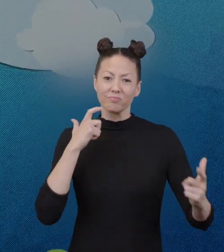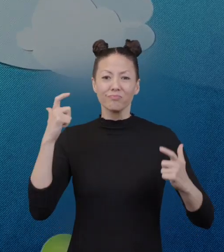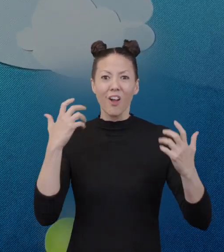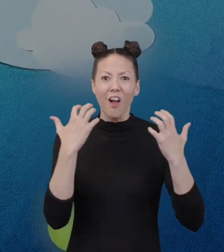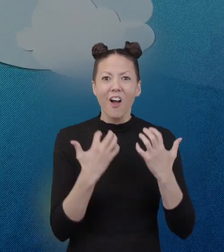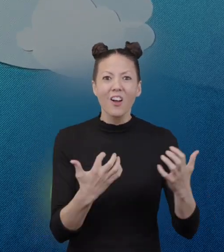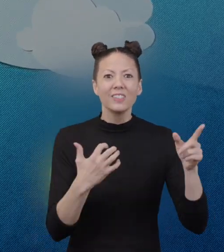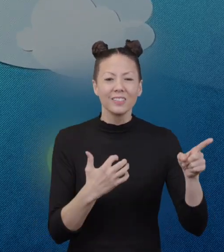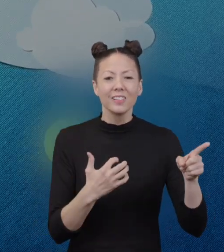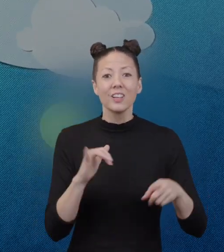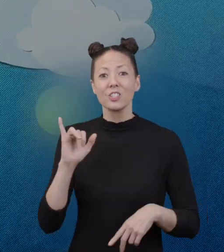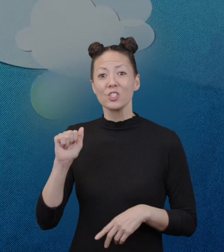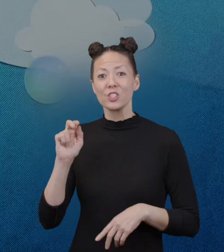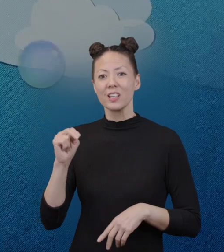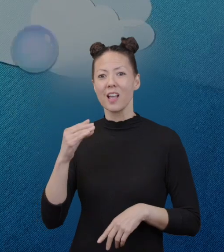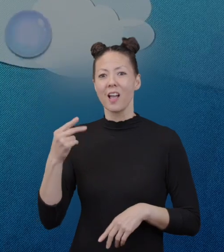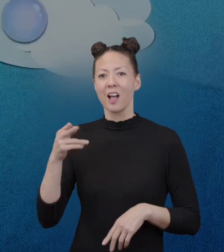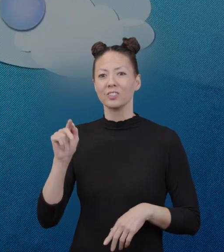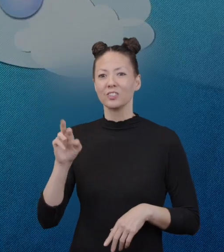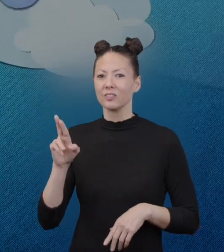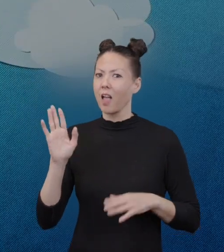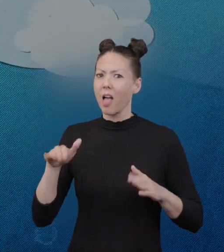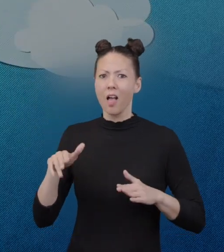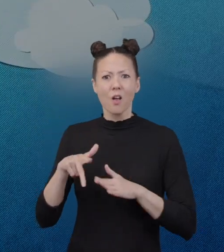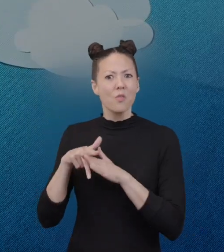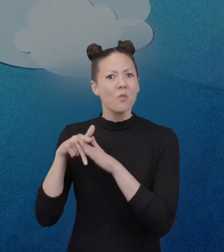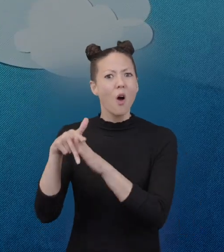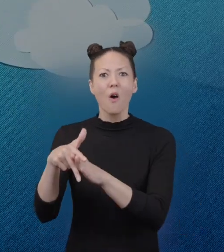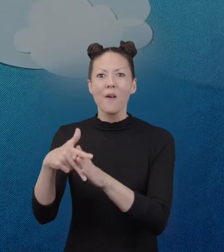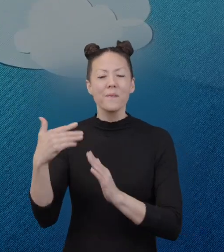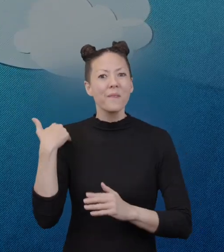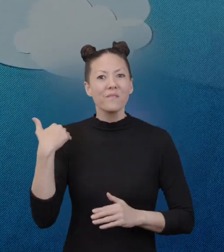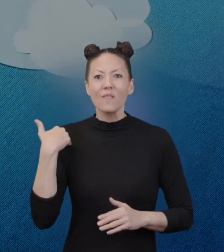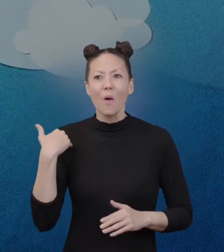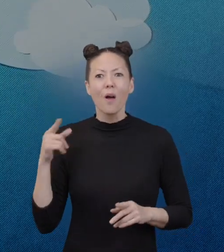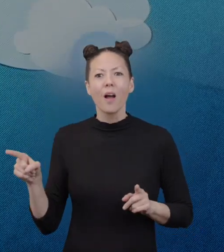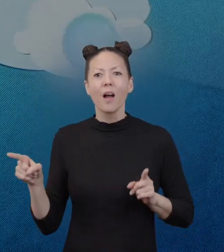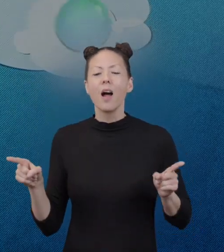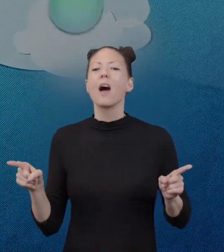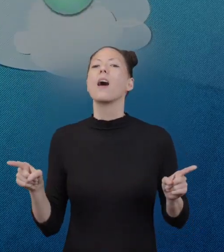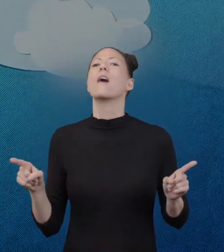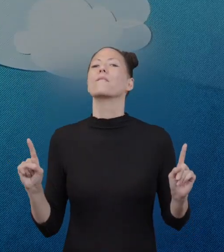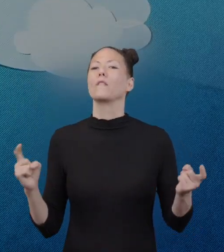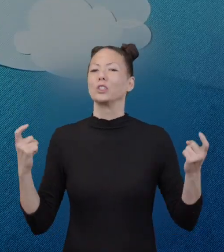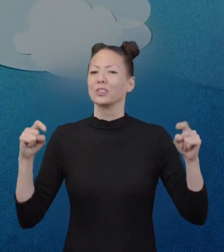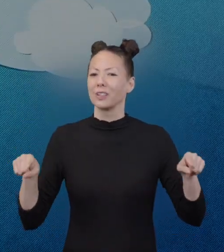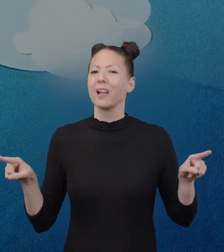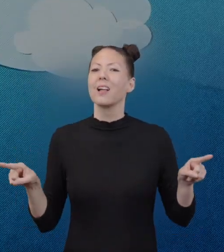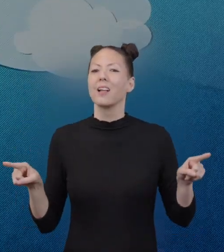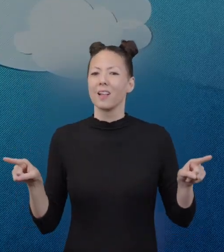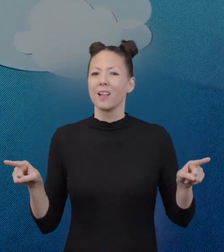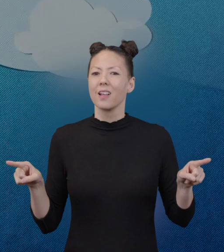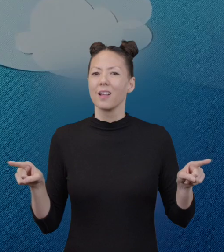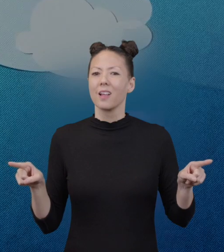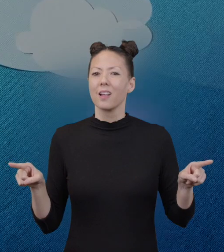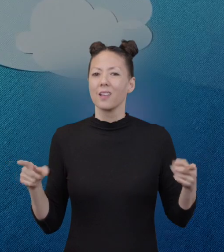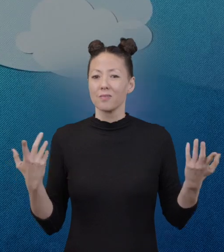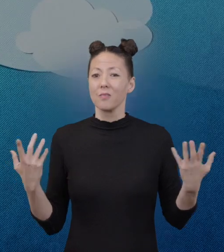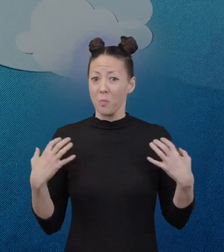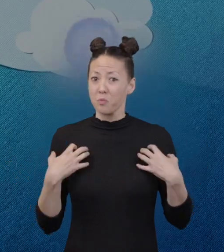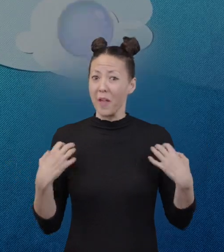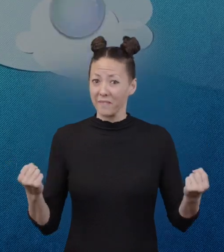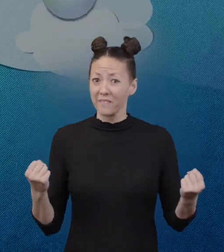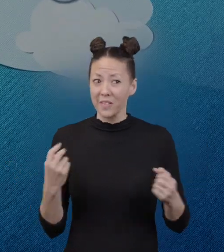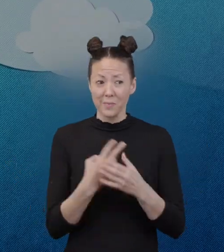audience, and Gene and Hunter hadn't been on the roller coaster before. But were the characters in both